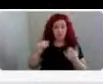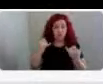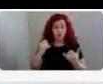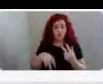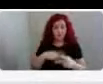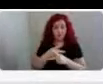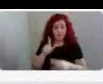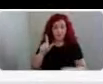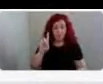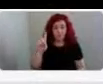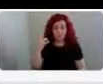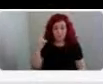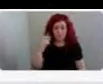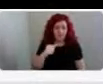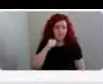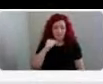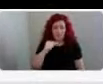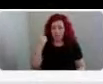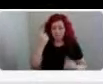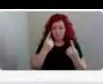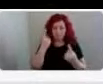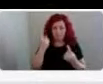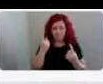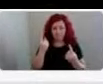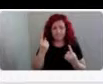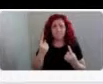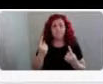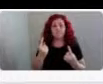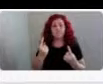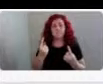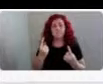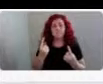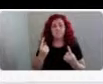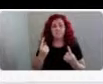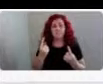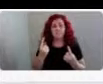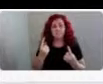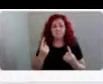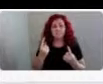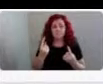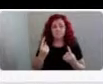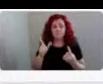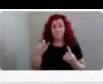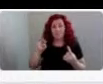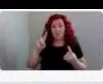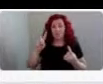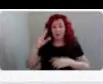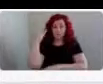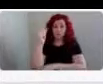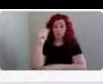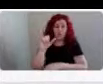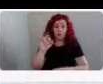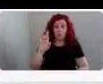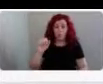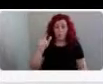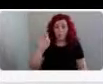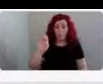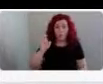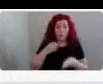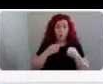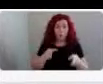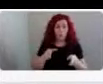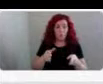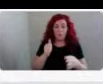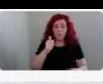ld17 does not take into consideration significant landmarks such as oral oracle road our